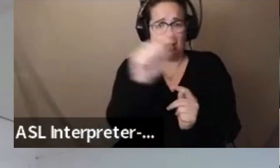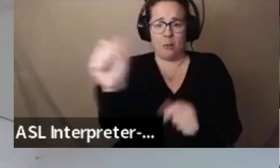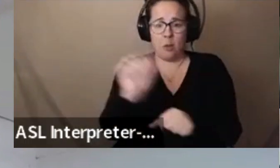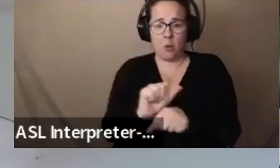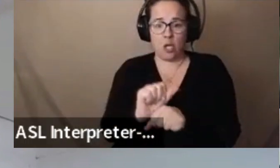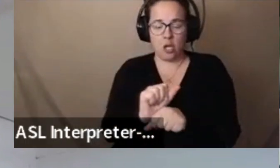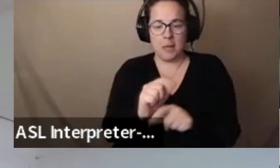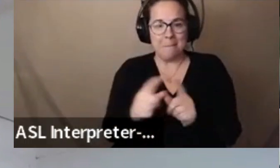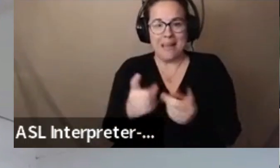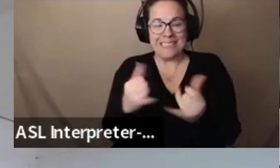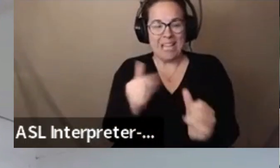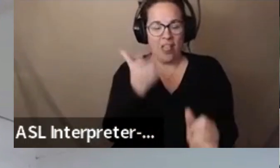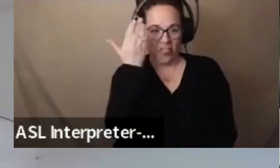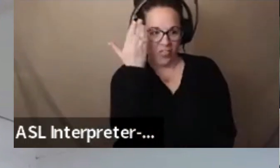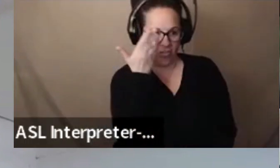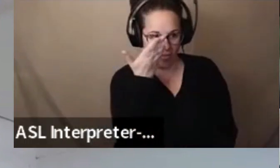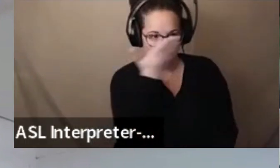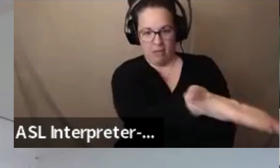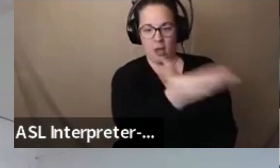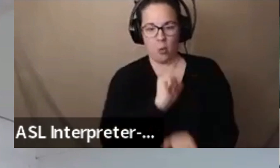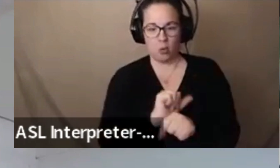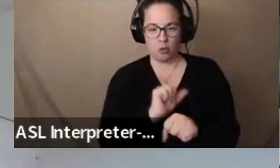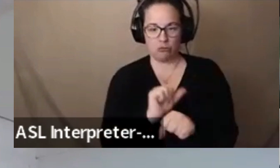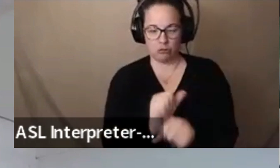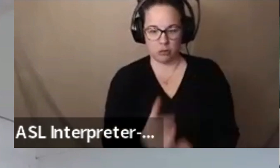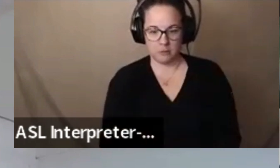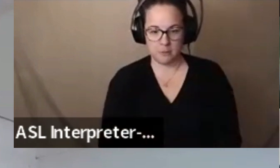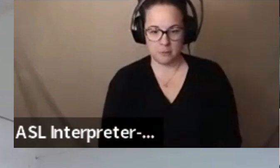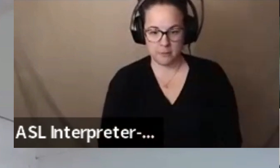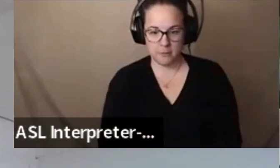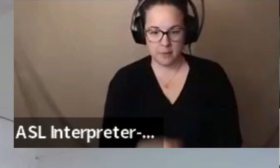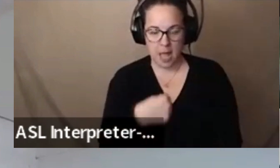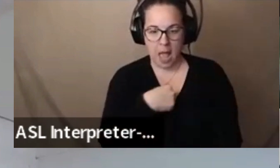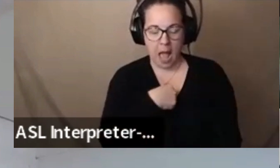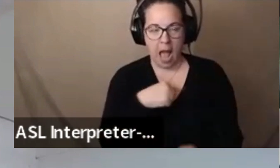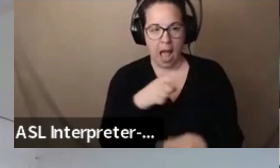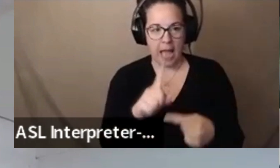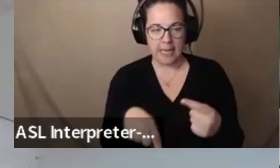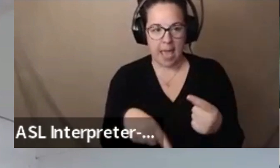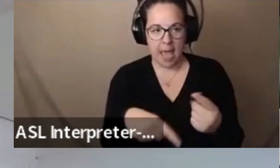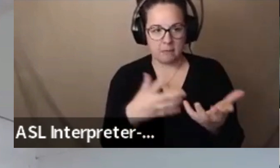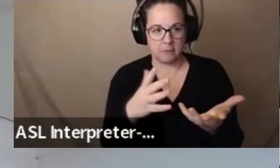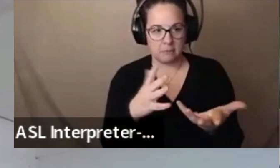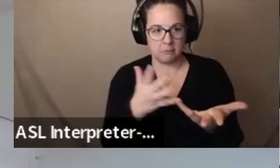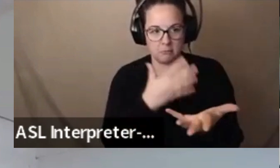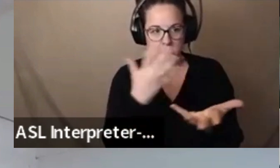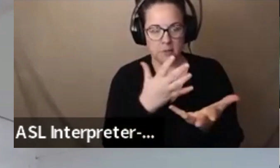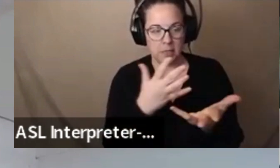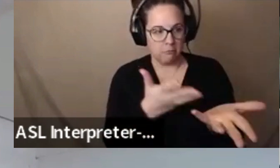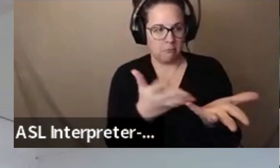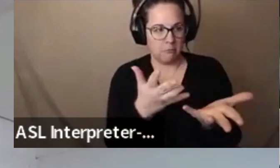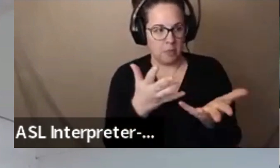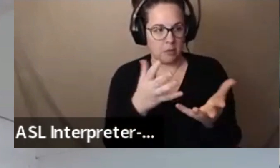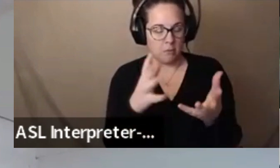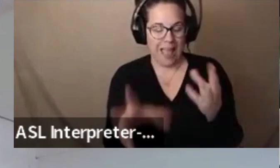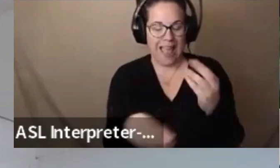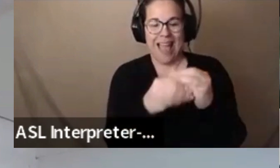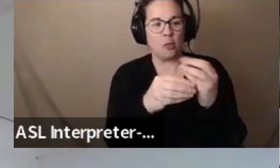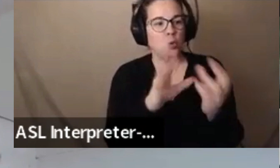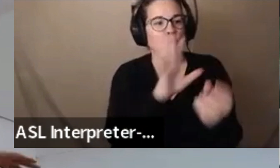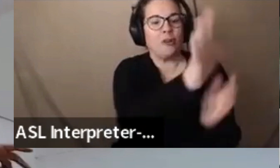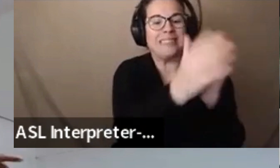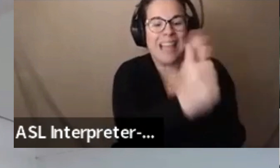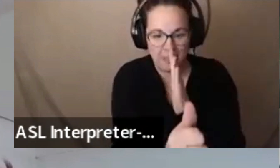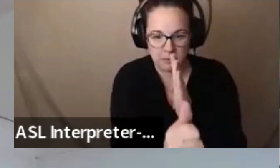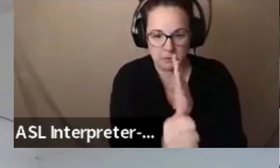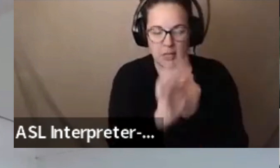still their work. It's still, I can't make it more talented than they are and more visionary than they are. I'm just helping